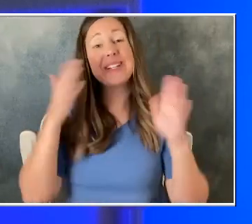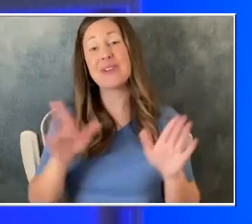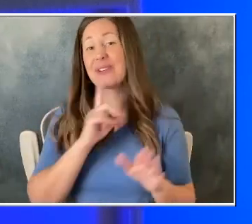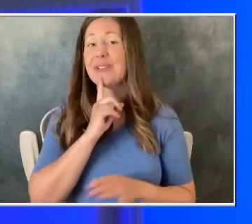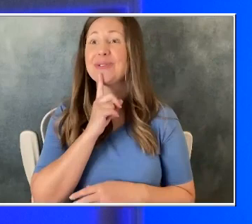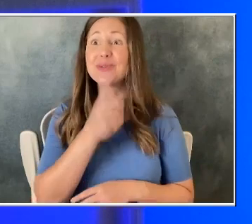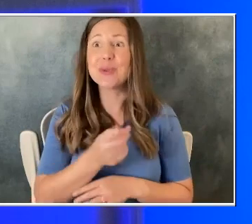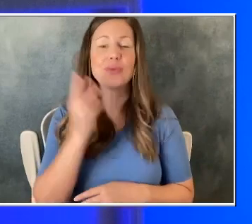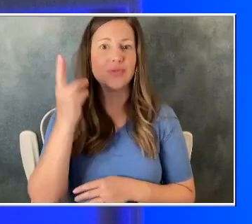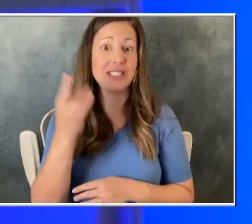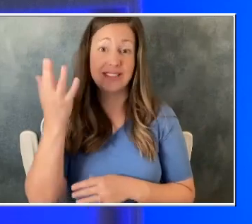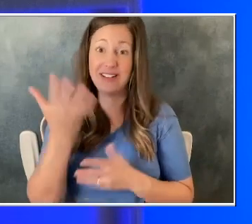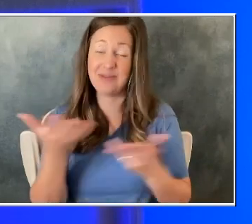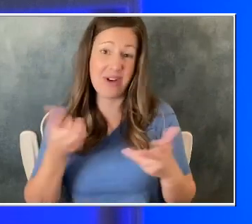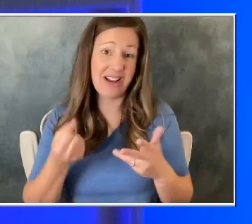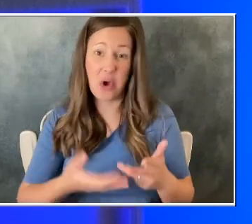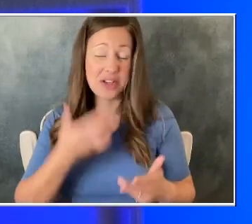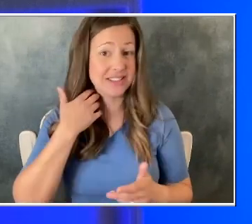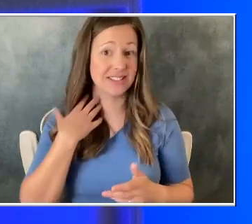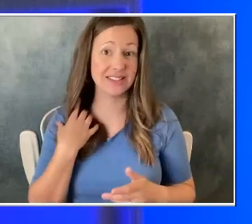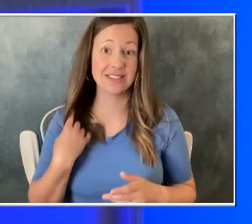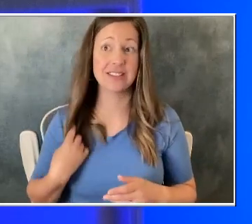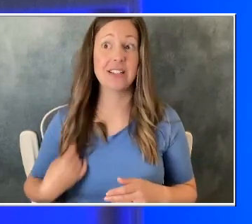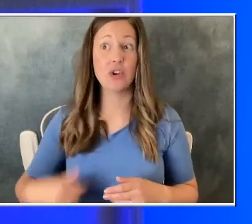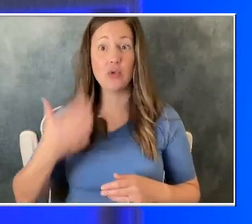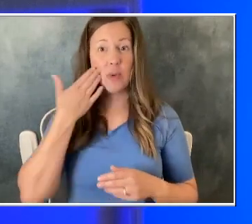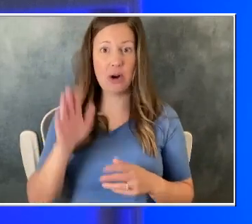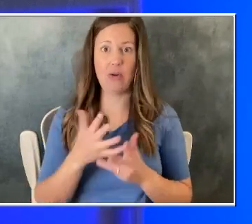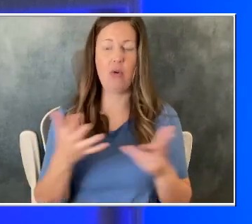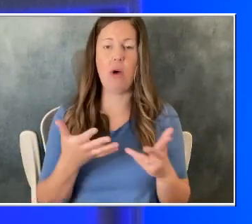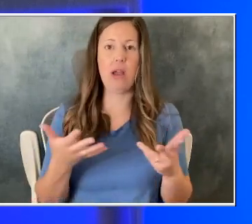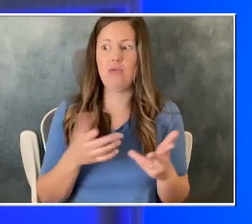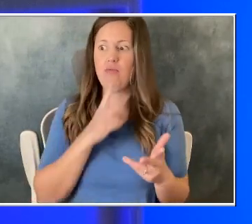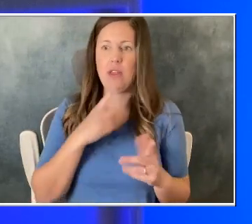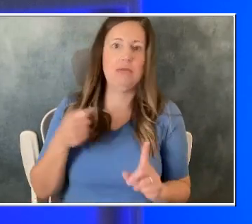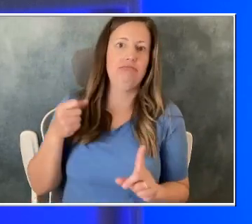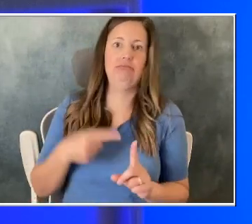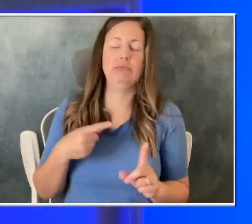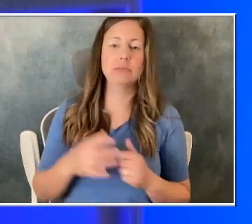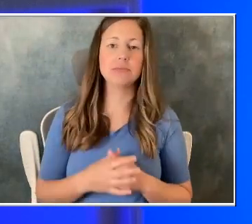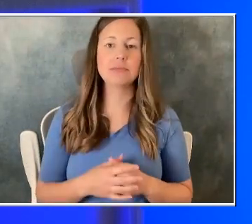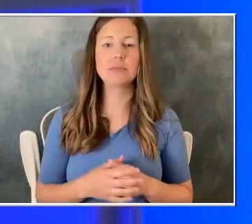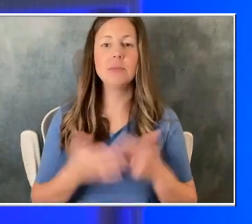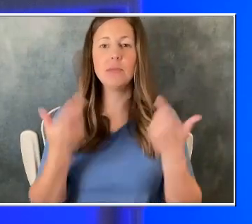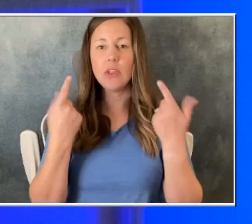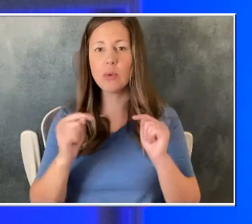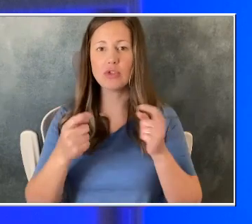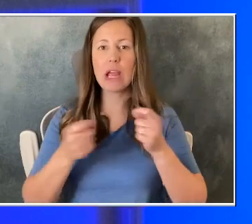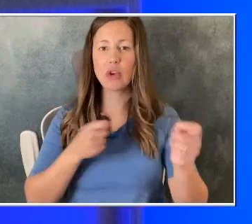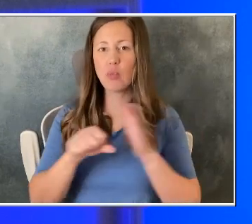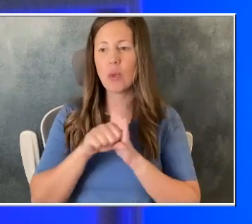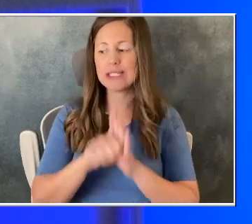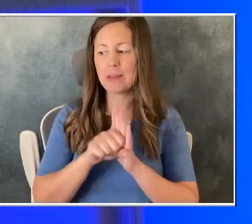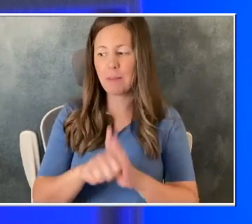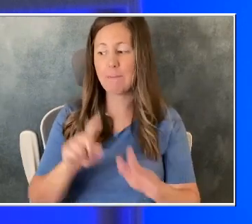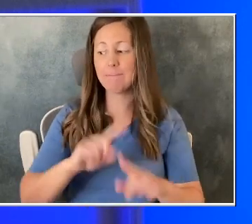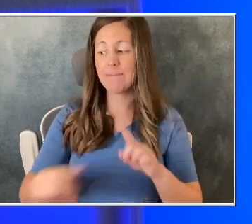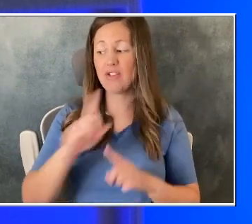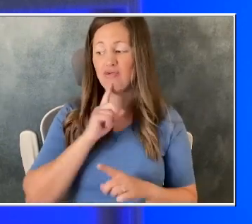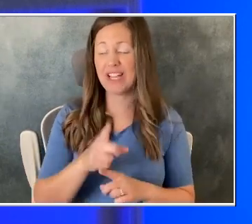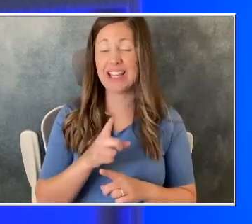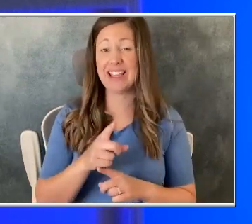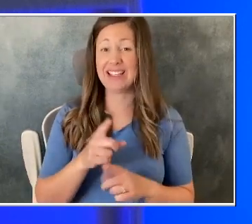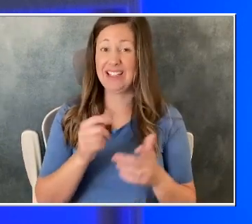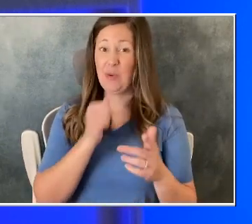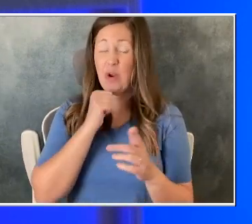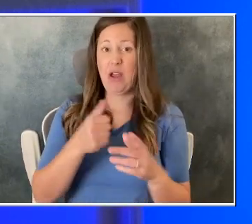cause is. And we don't know what the switch was. So what we try to do is we try to control the symptoms, but we're really not getting to the root cause